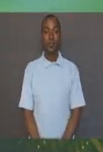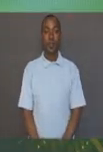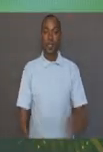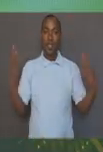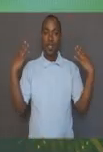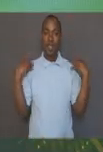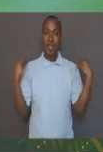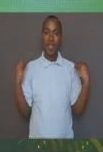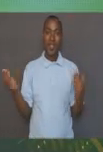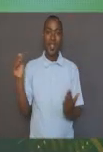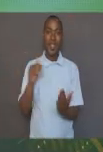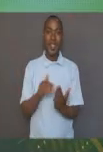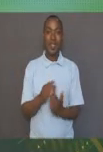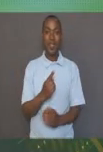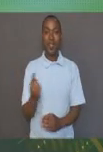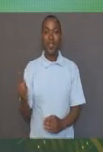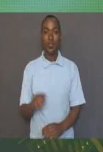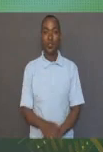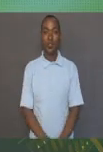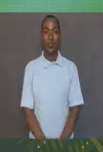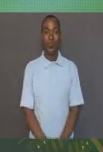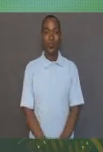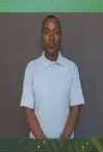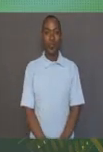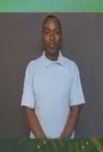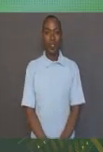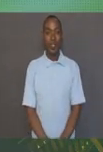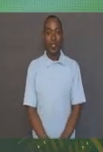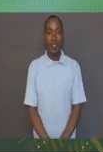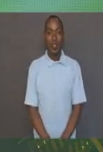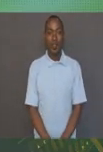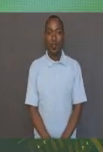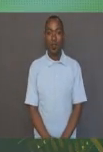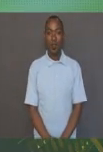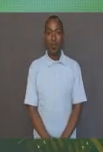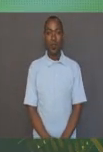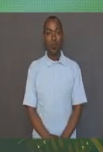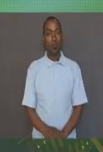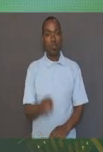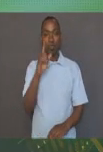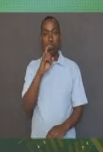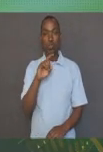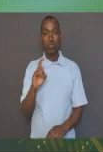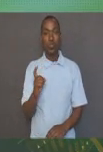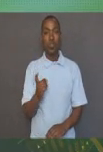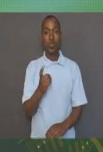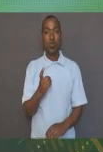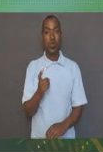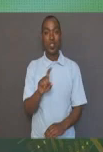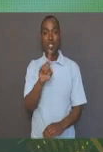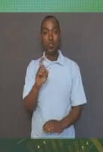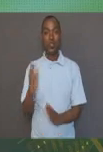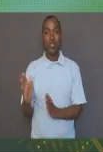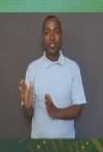Hello again, everyone. I wonder what kind of questions you came up